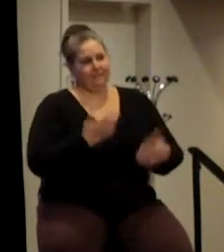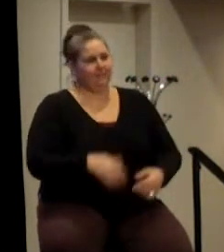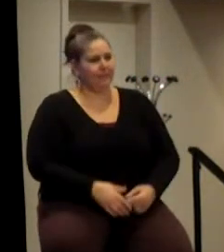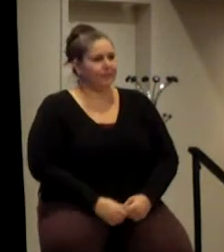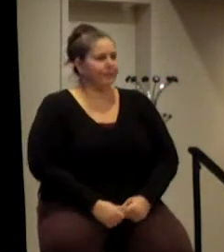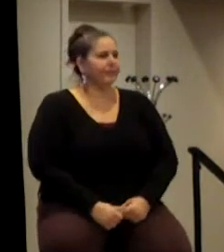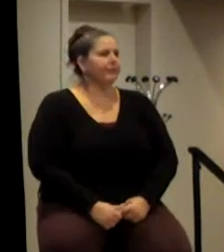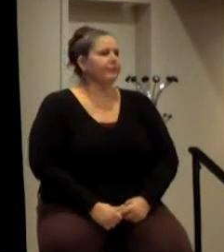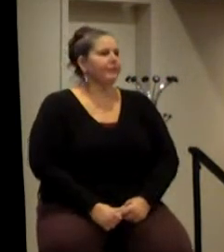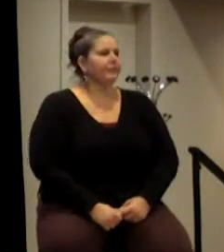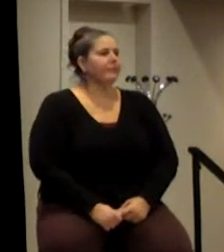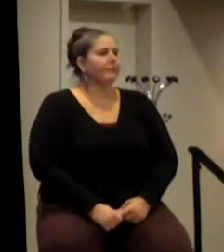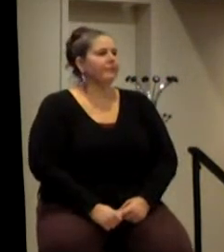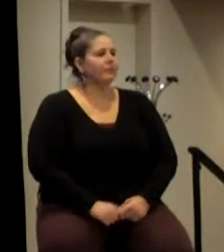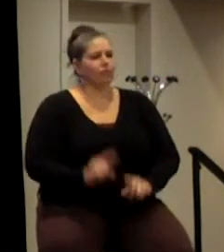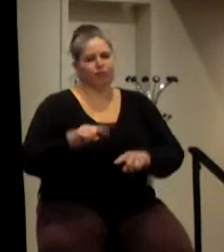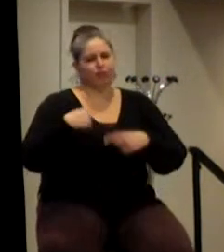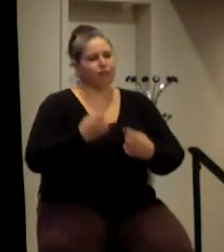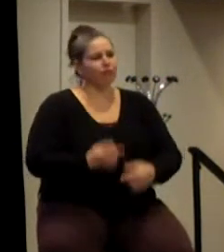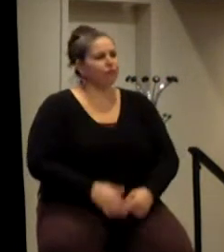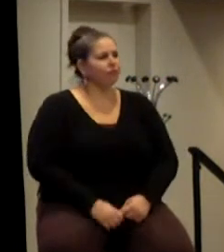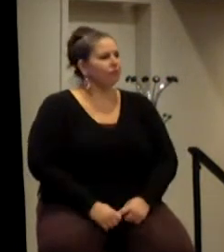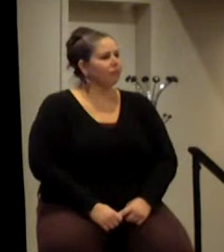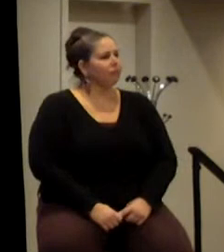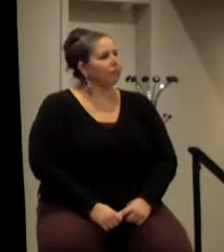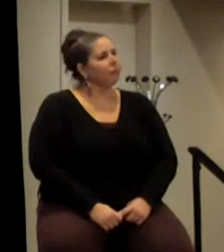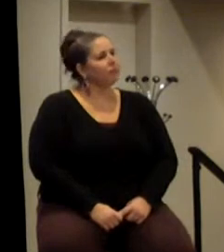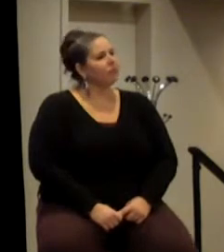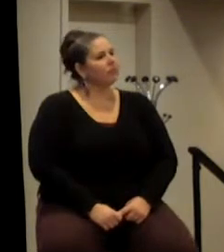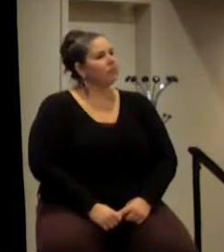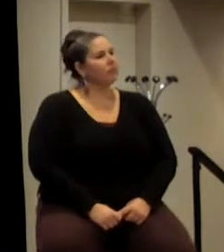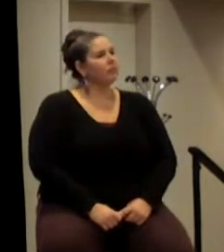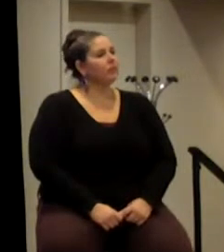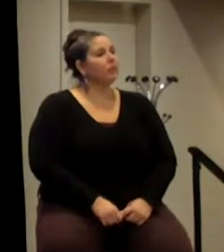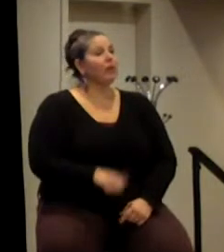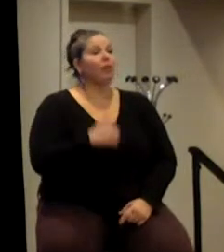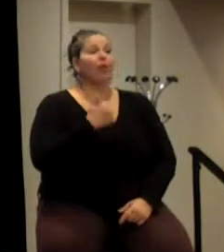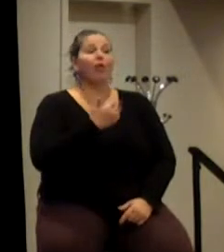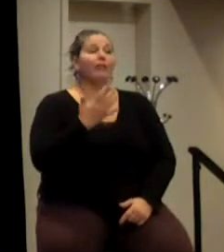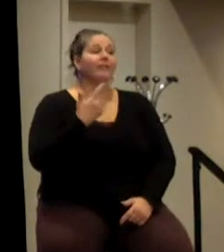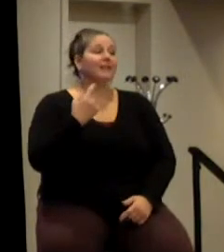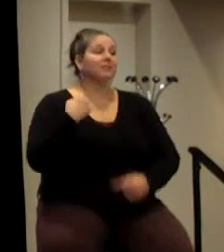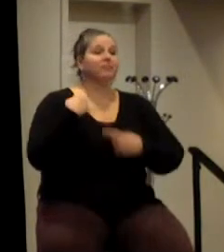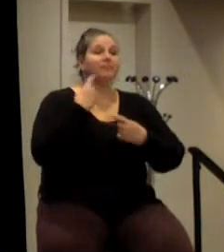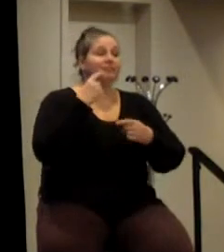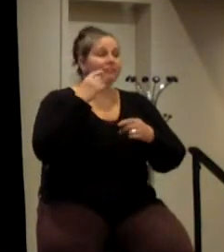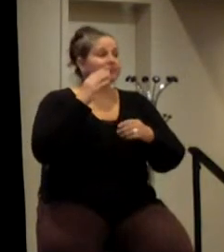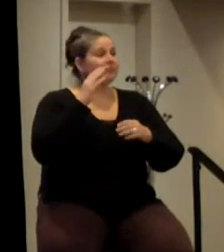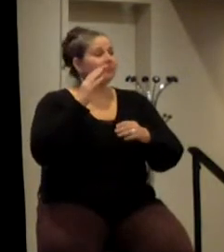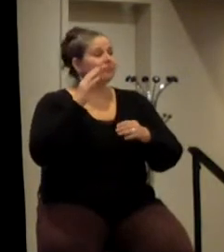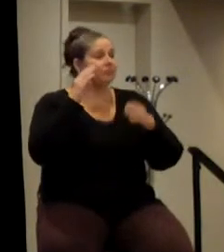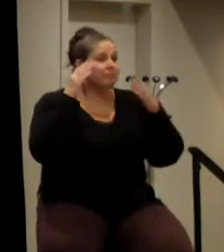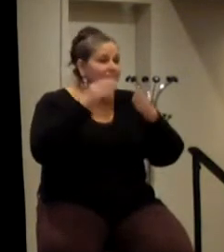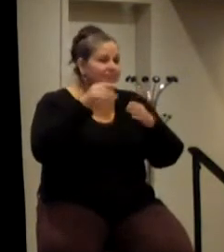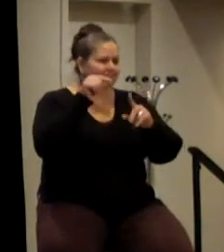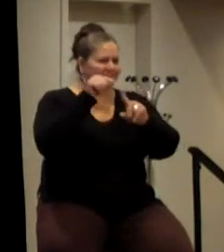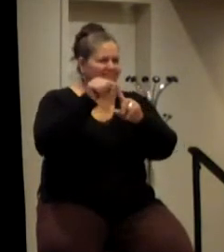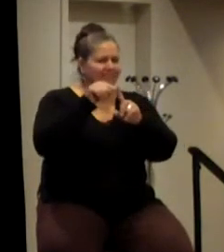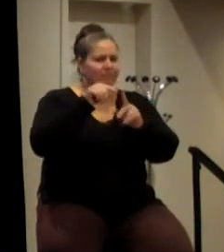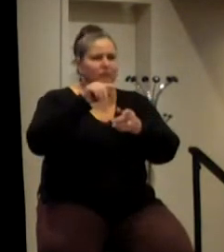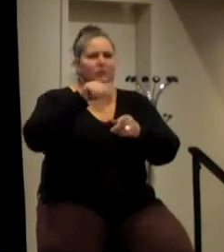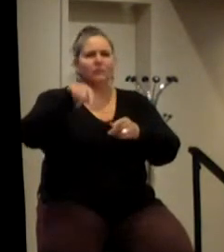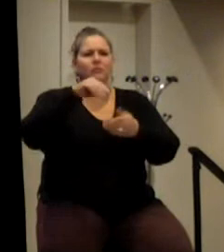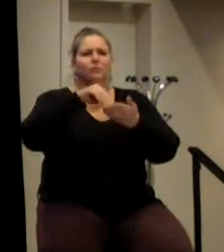talked about quite a bit is school, back to school. The back to school